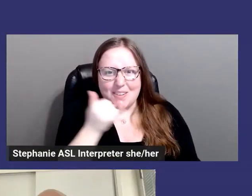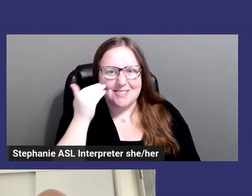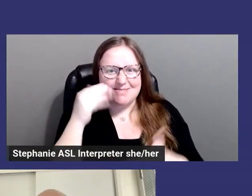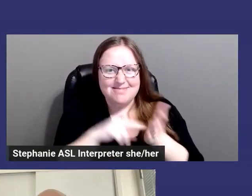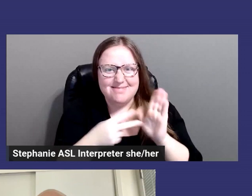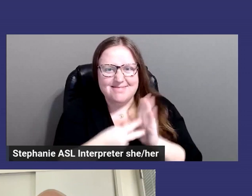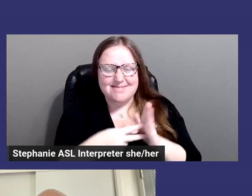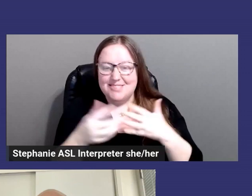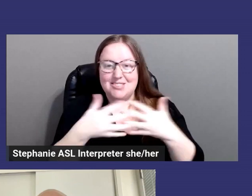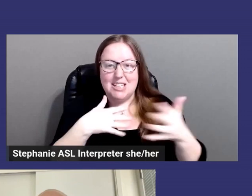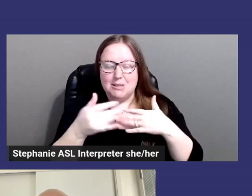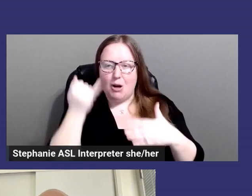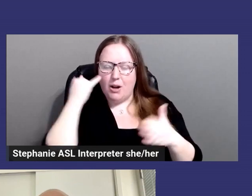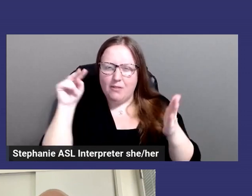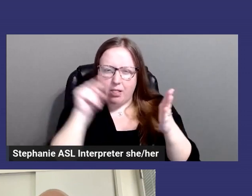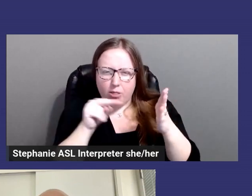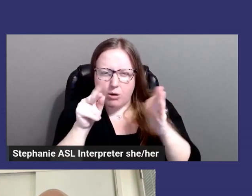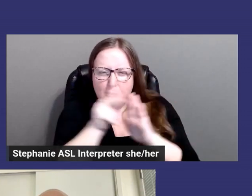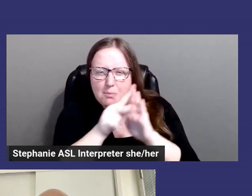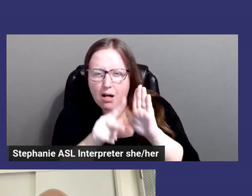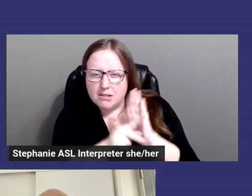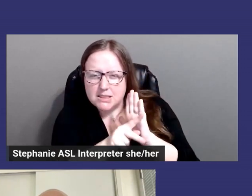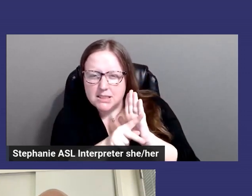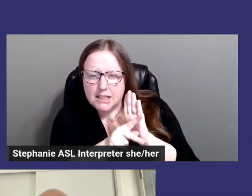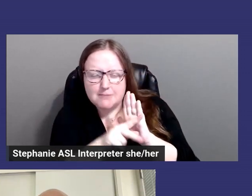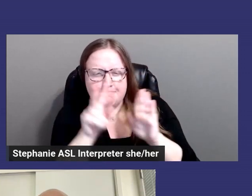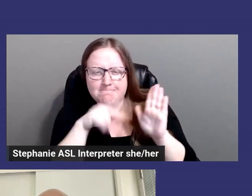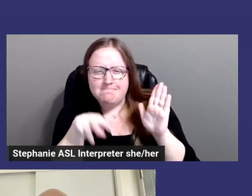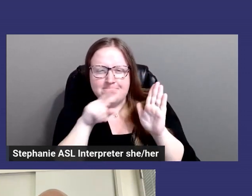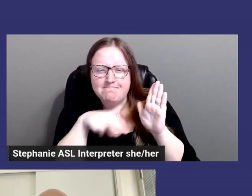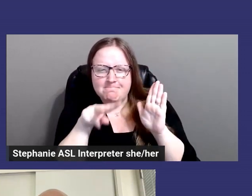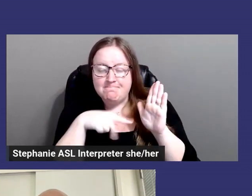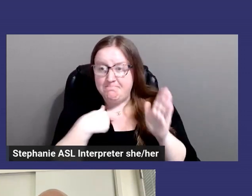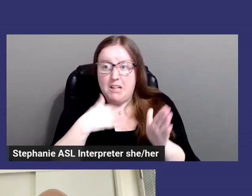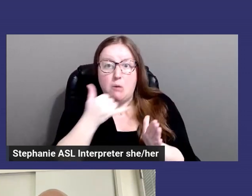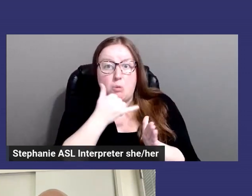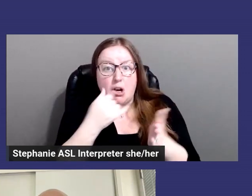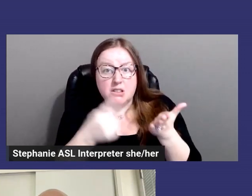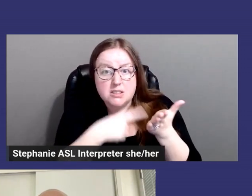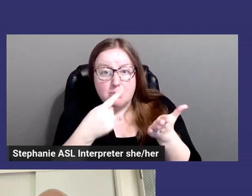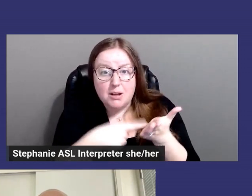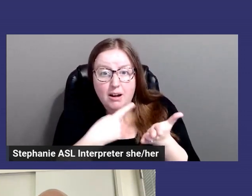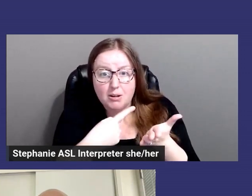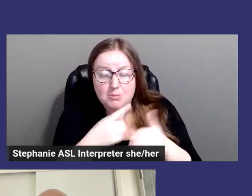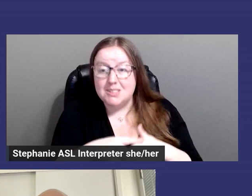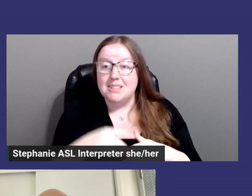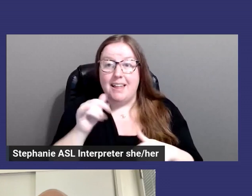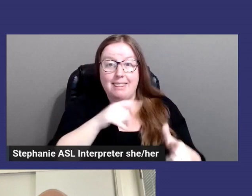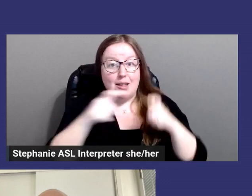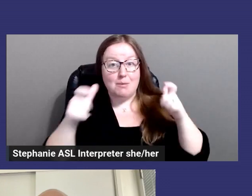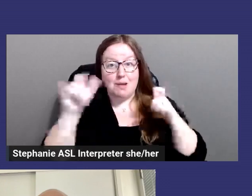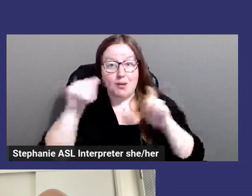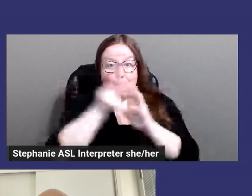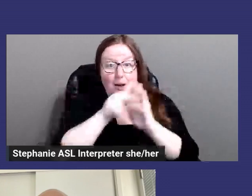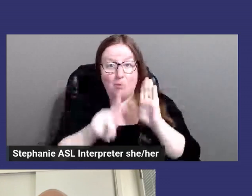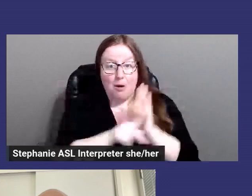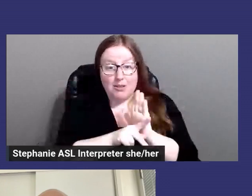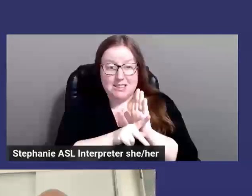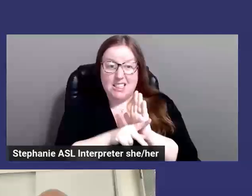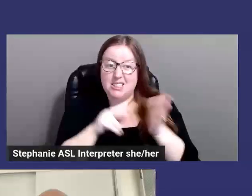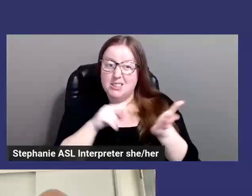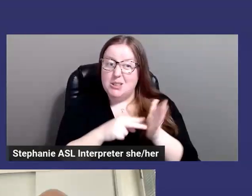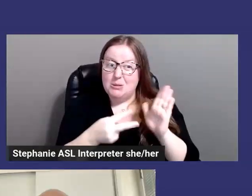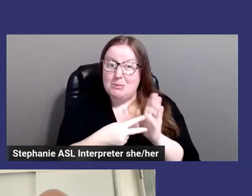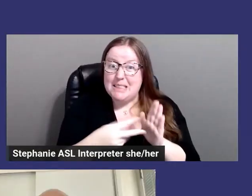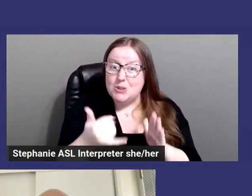no matter how many times I look at a policy or I look at something, yeah, I get it wrong, right? Yeah. And the bigger that policy gets, the chances of you getting it